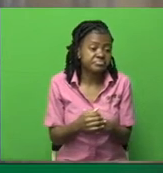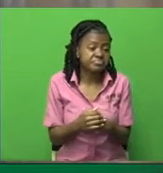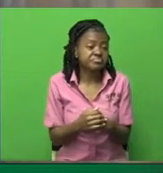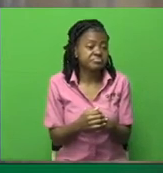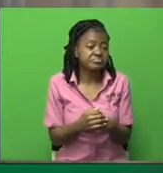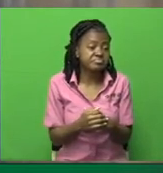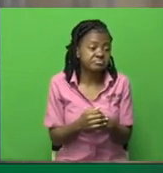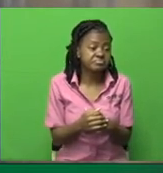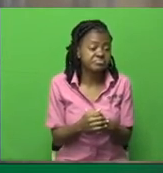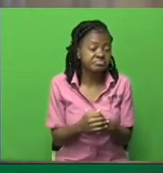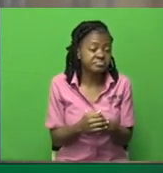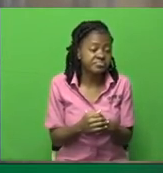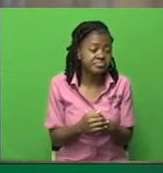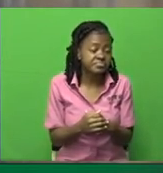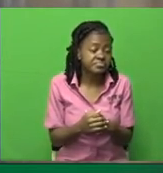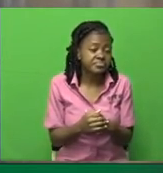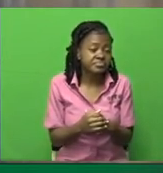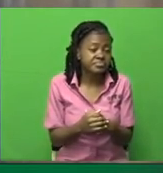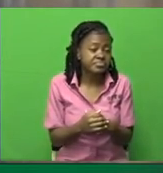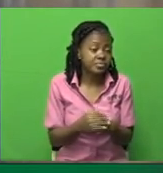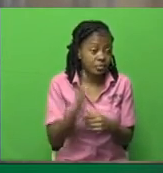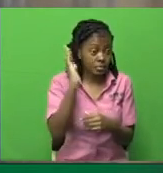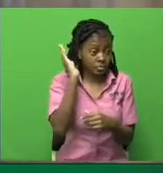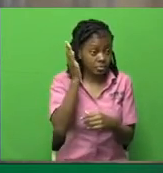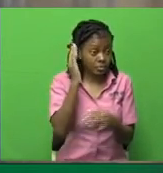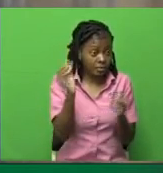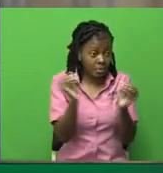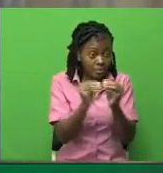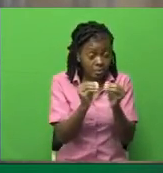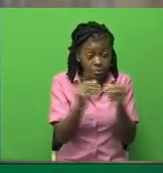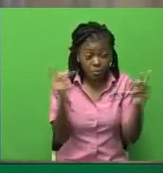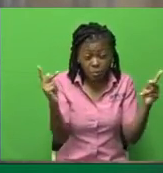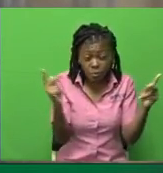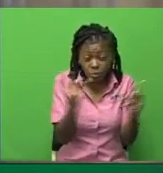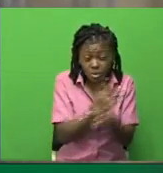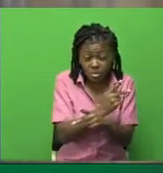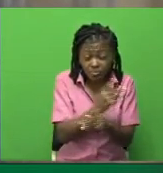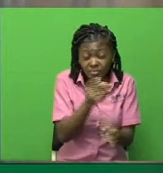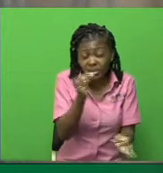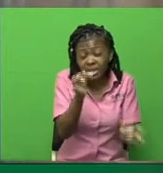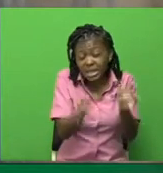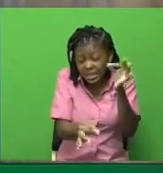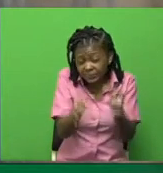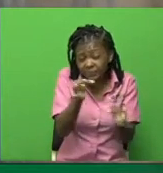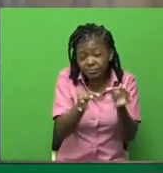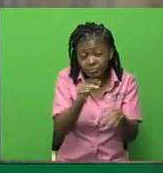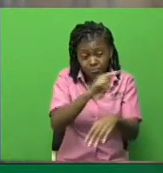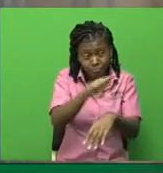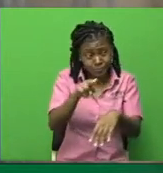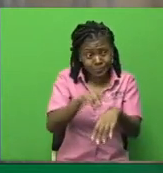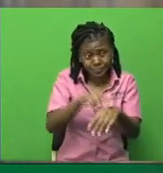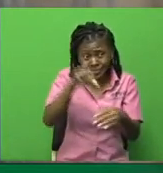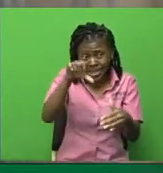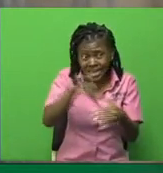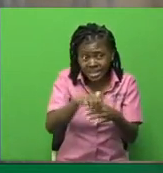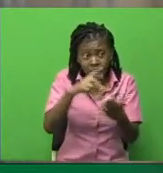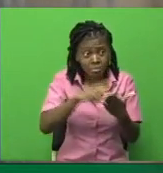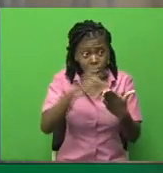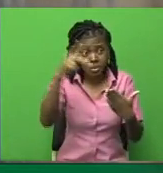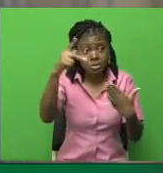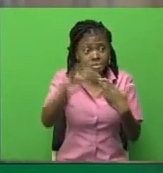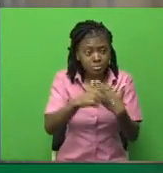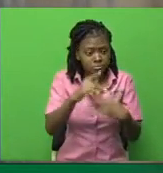the situation would have been much worse had it not been for the natural gas projects I mentioned before that